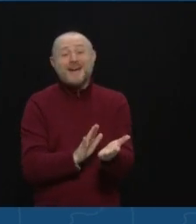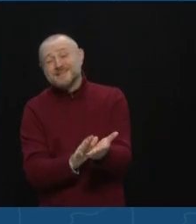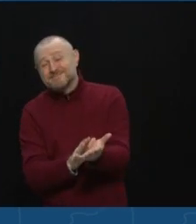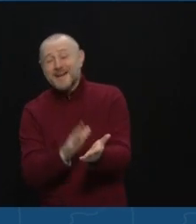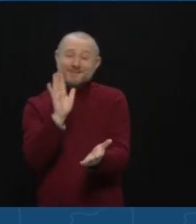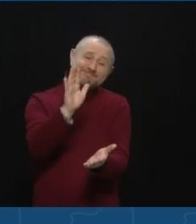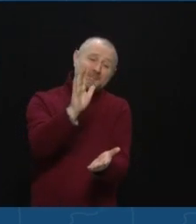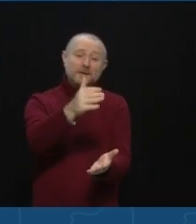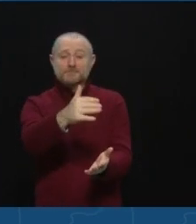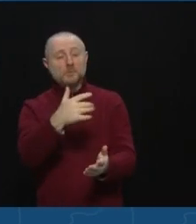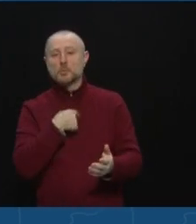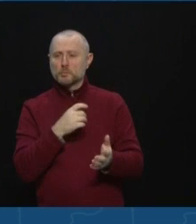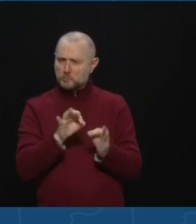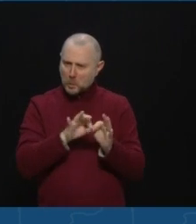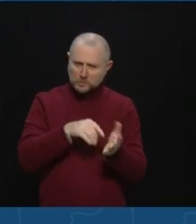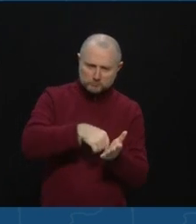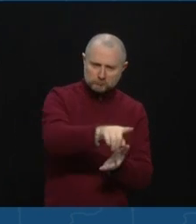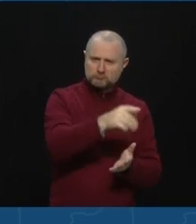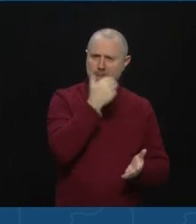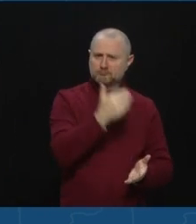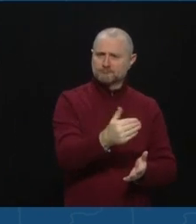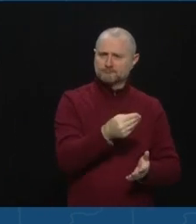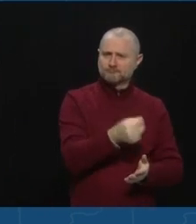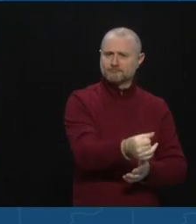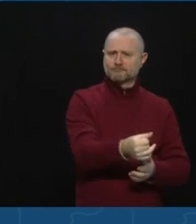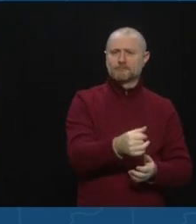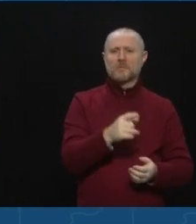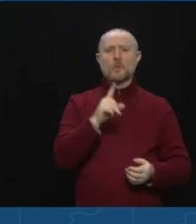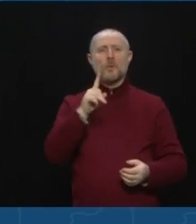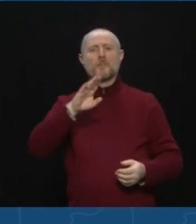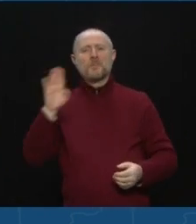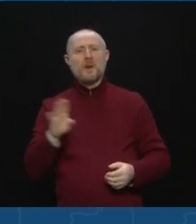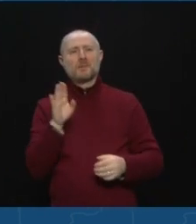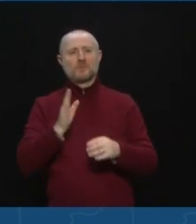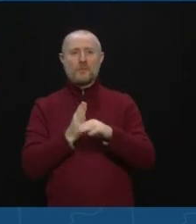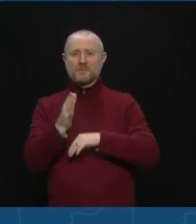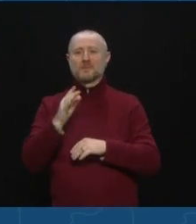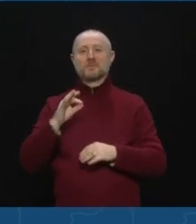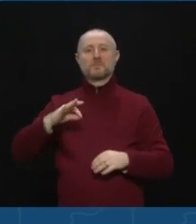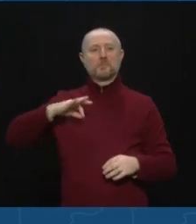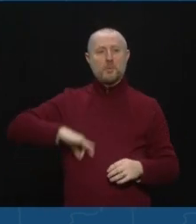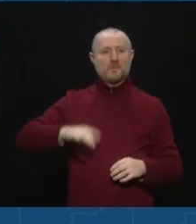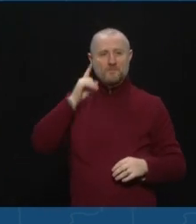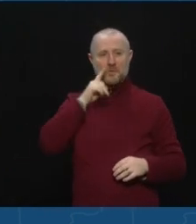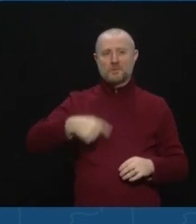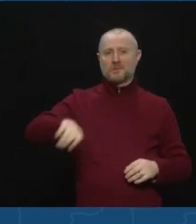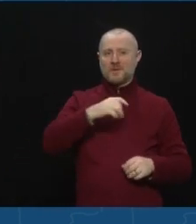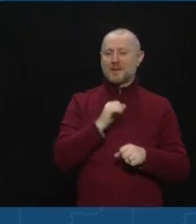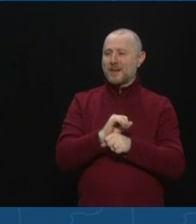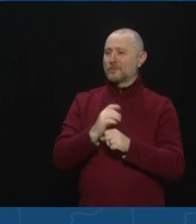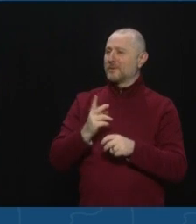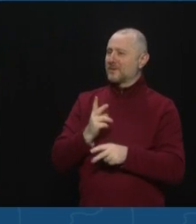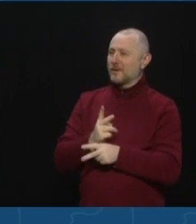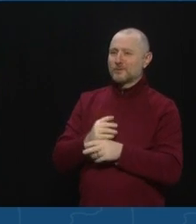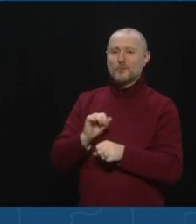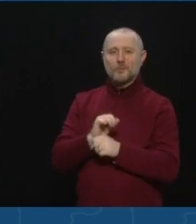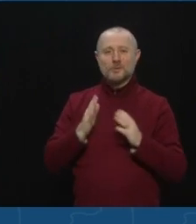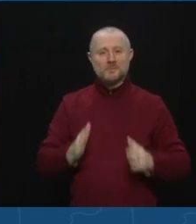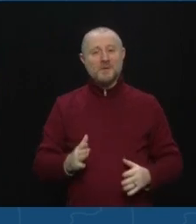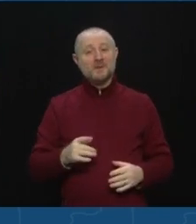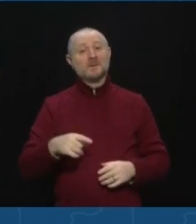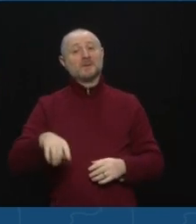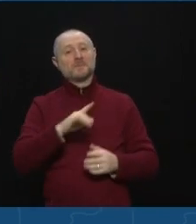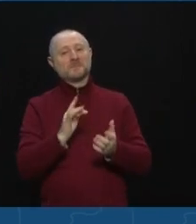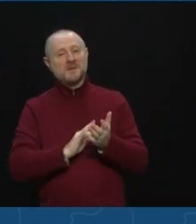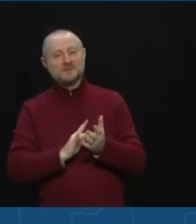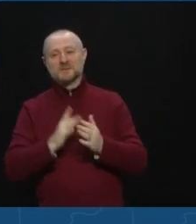that includes more than $1 billion in bonuses. We'll also work to rebuild our medical facilities, nursing homes, and hospitals, which have